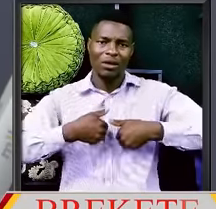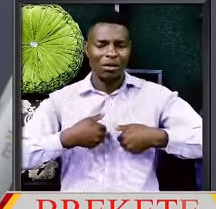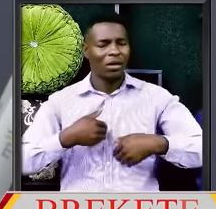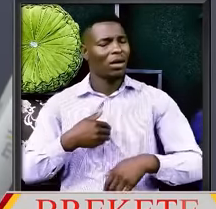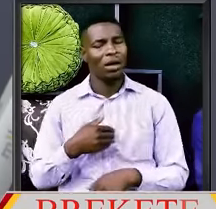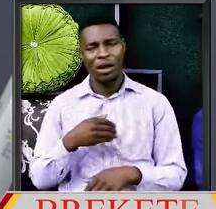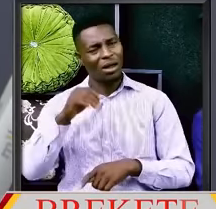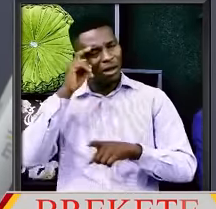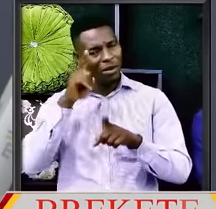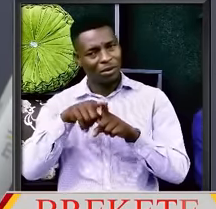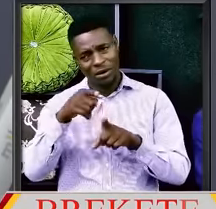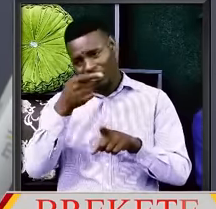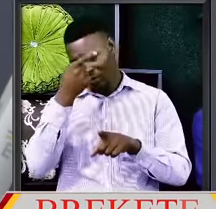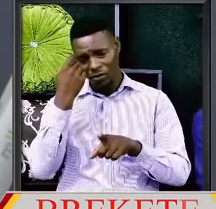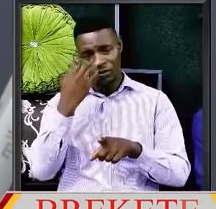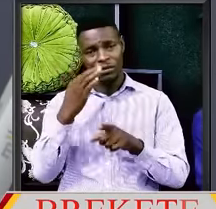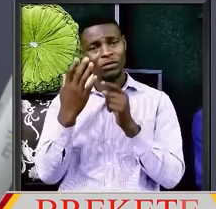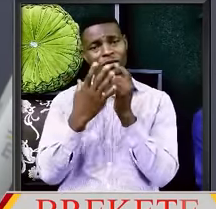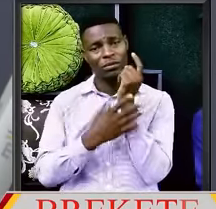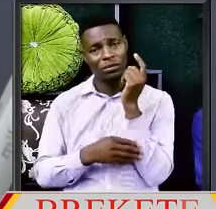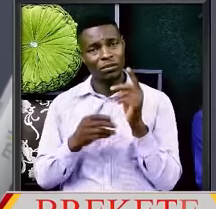of we poor people like this,